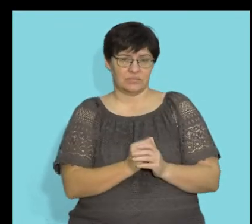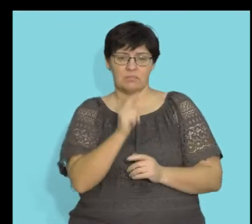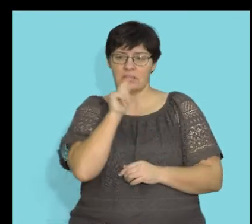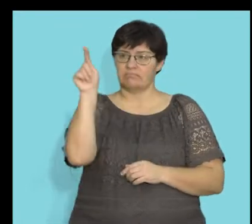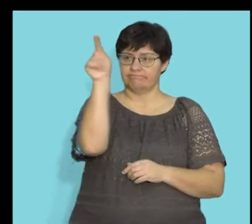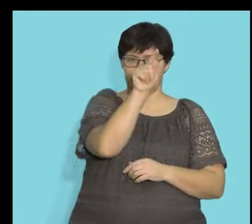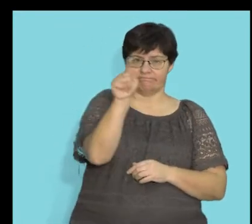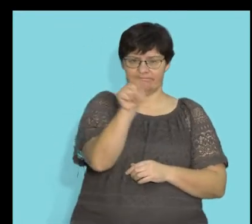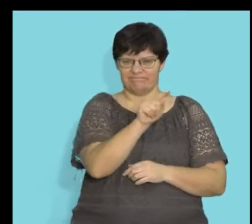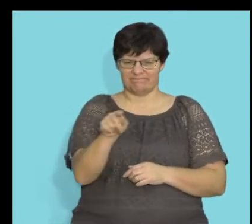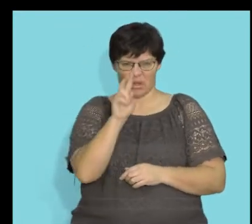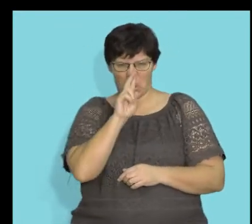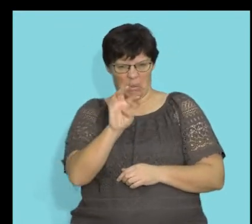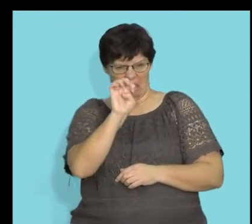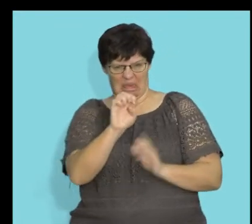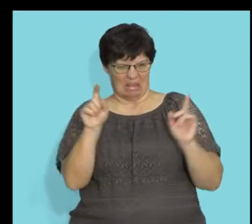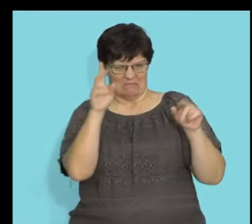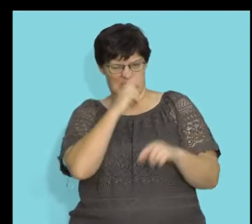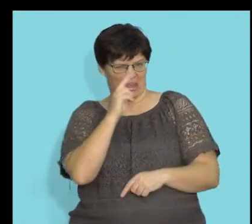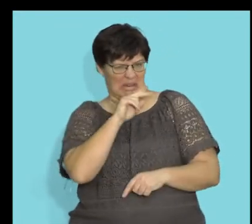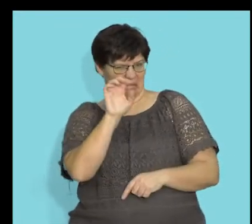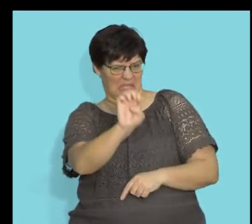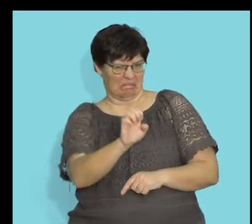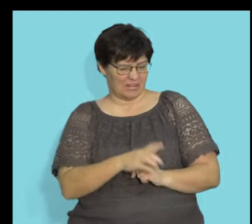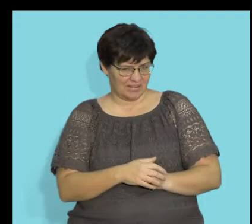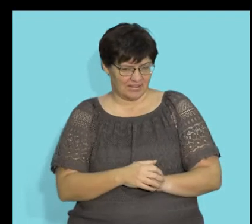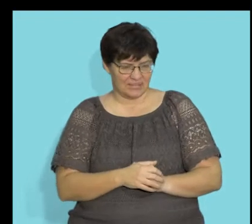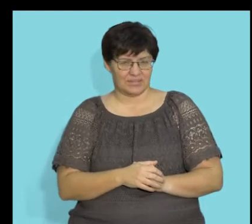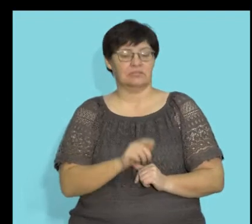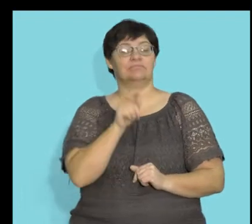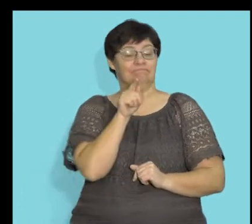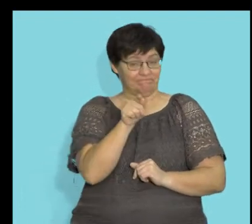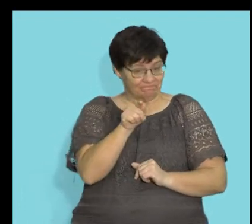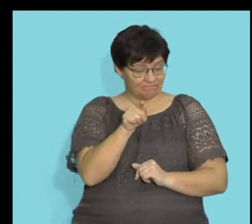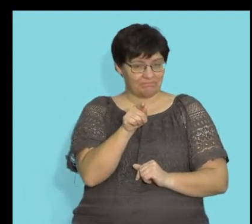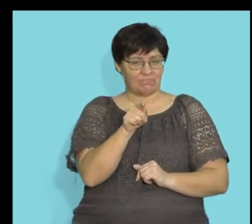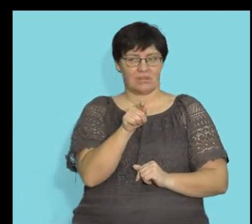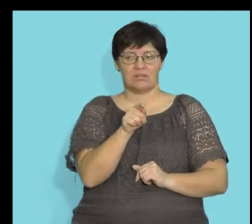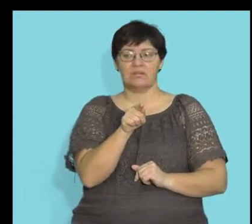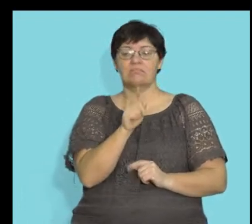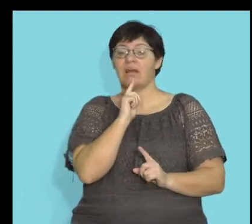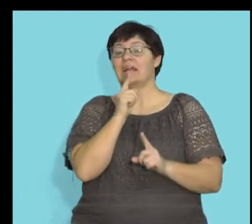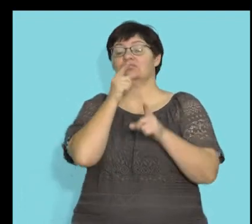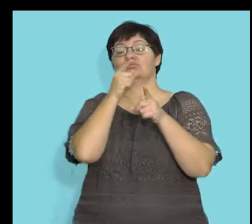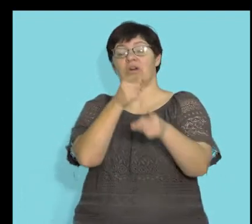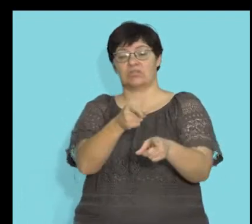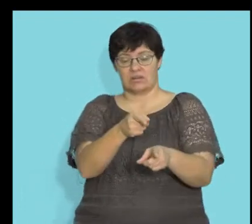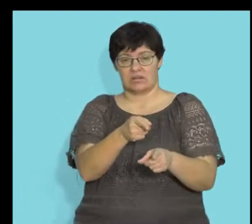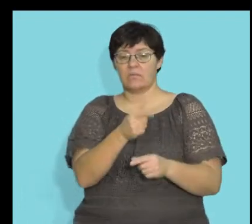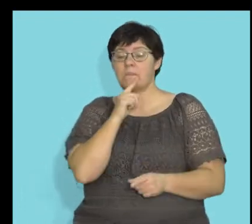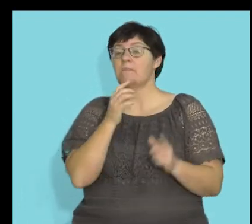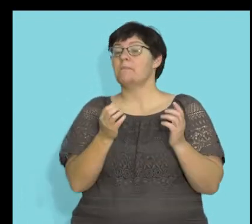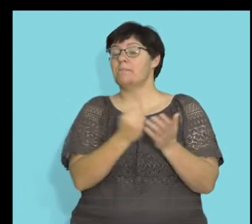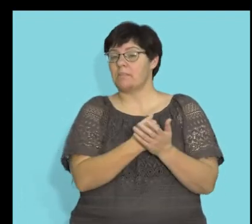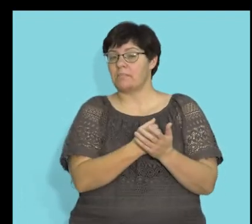is this symbol. It's a weird looking E, but what it means, it is an instruction